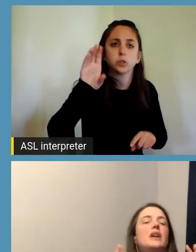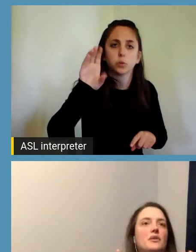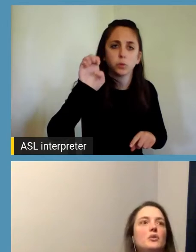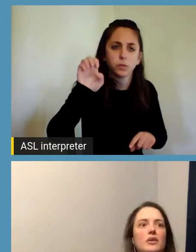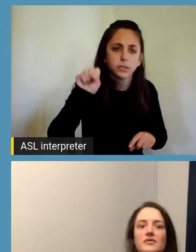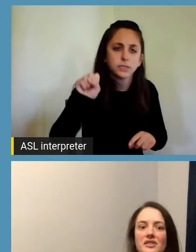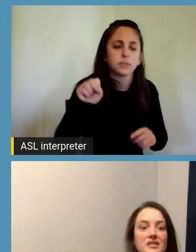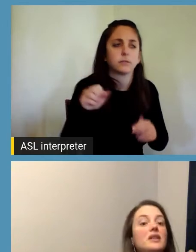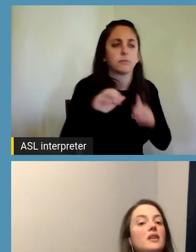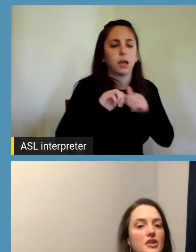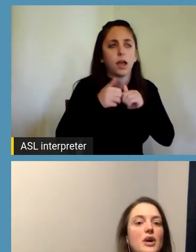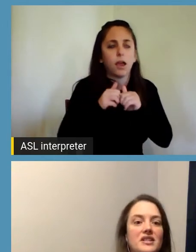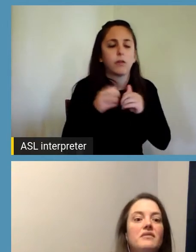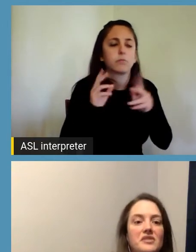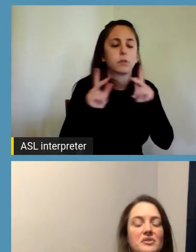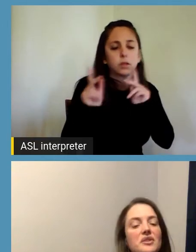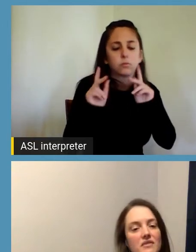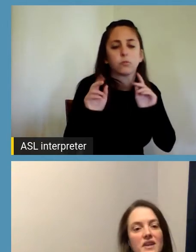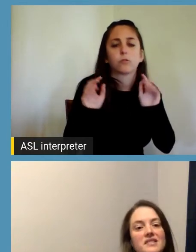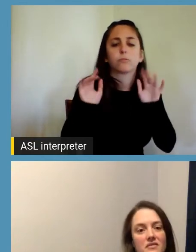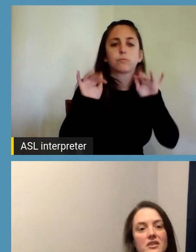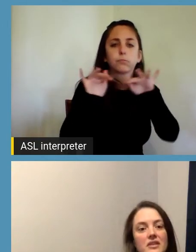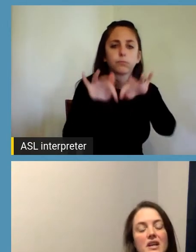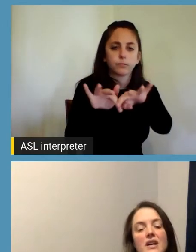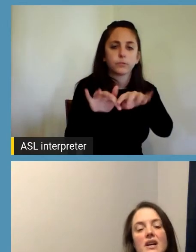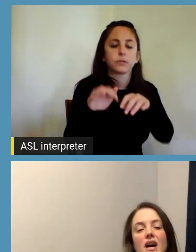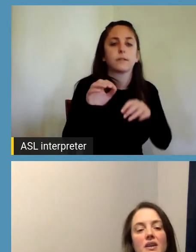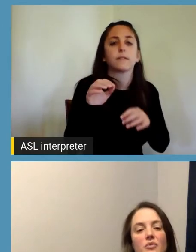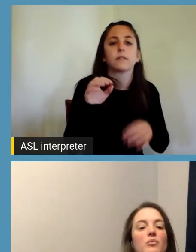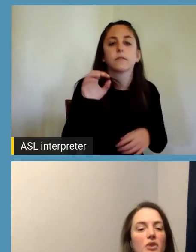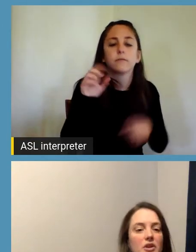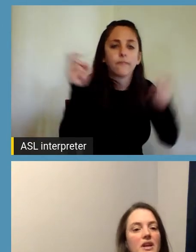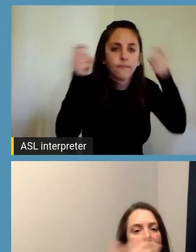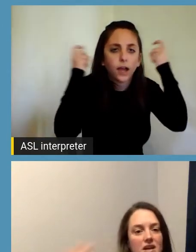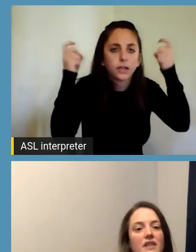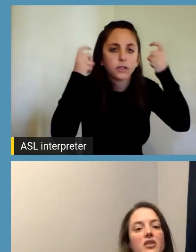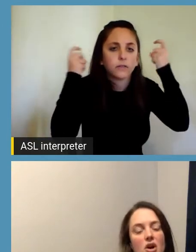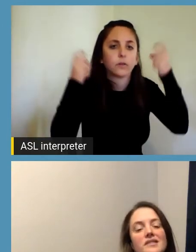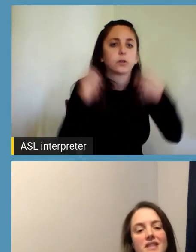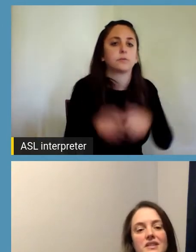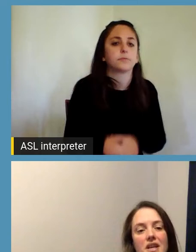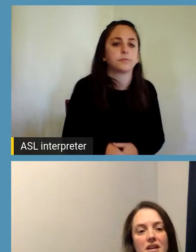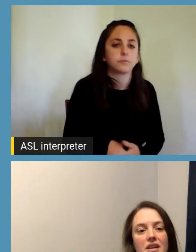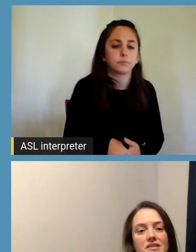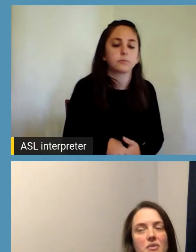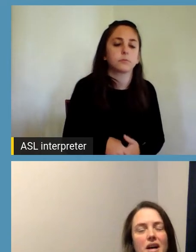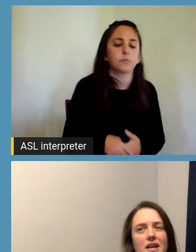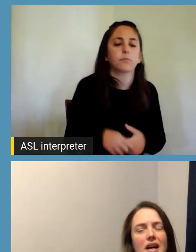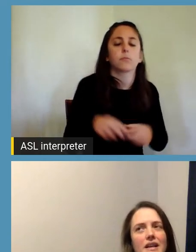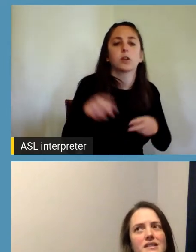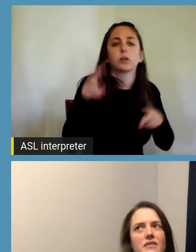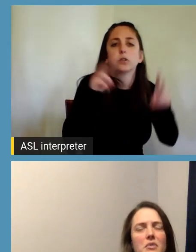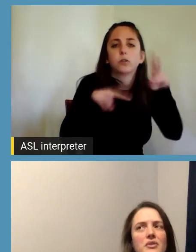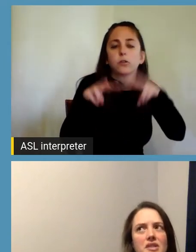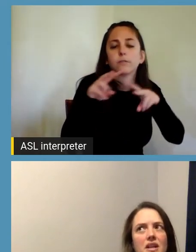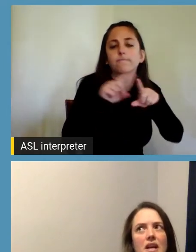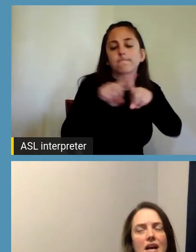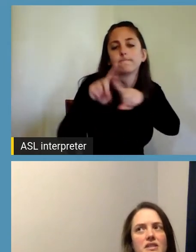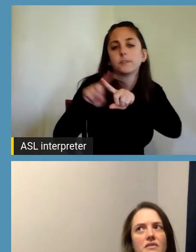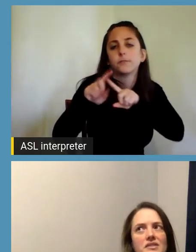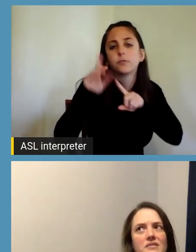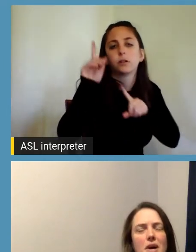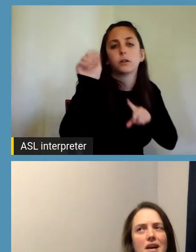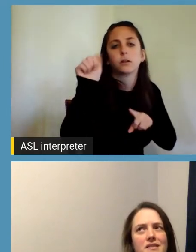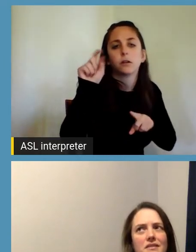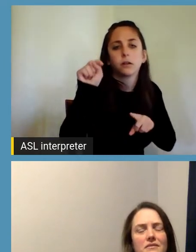If we're looking at the goal of just attracting visitors to the festival, we're looking at that kind of across that data. And so I guess if I'm understanding